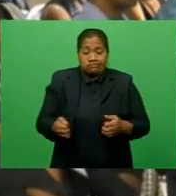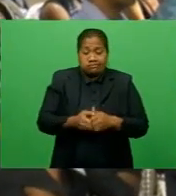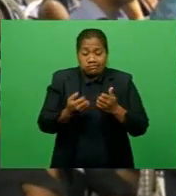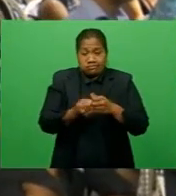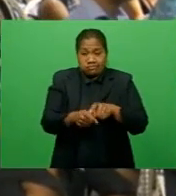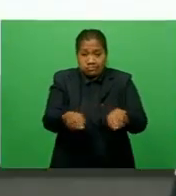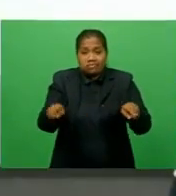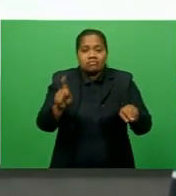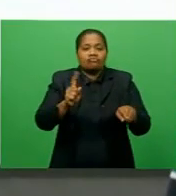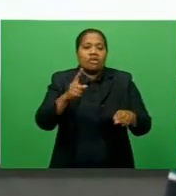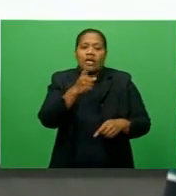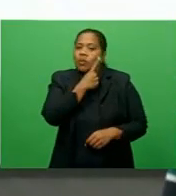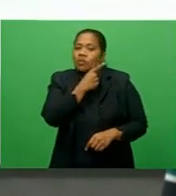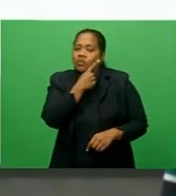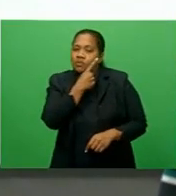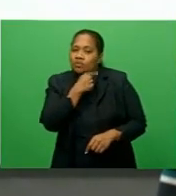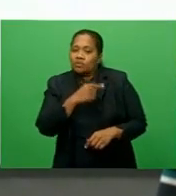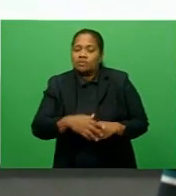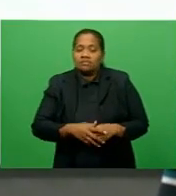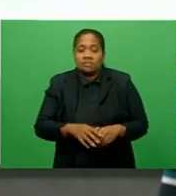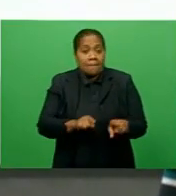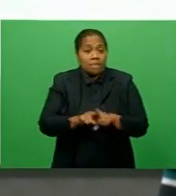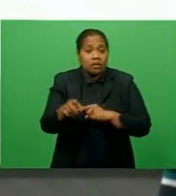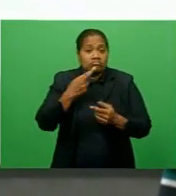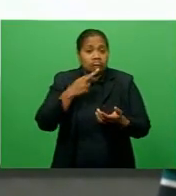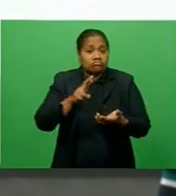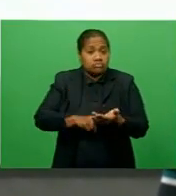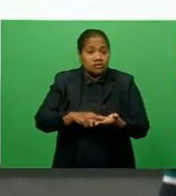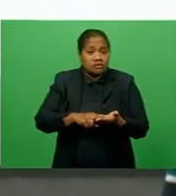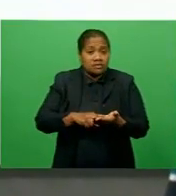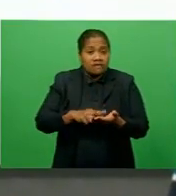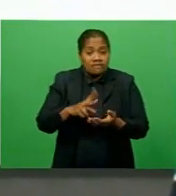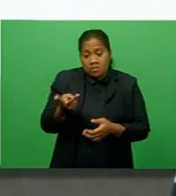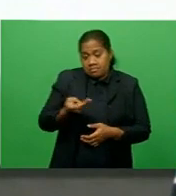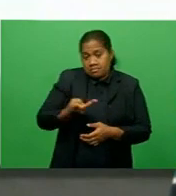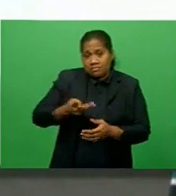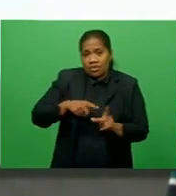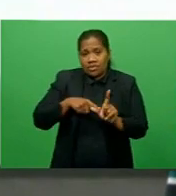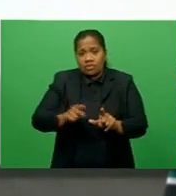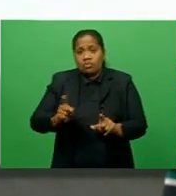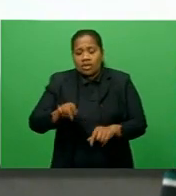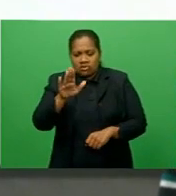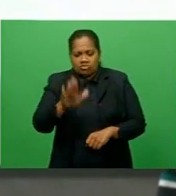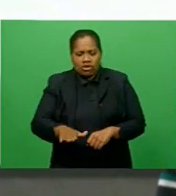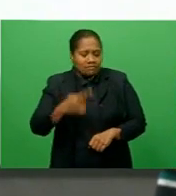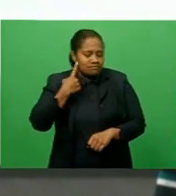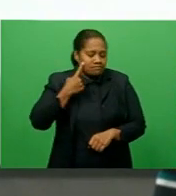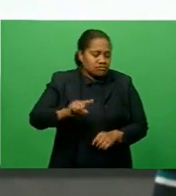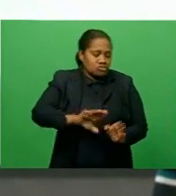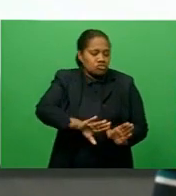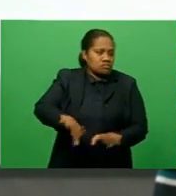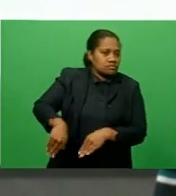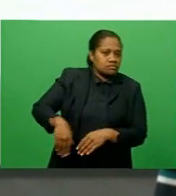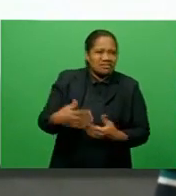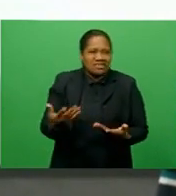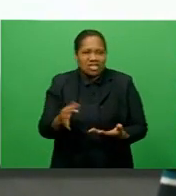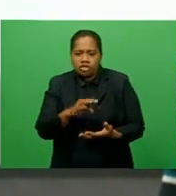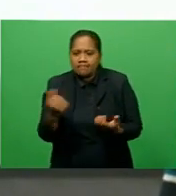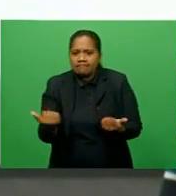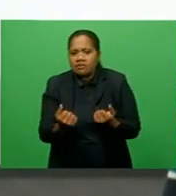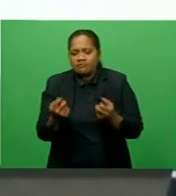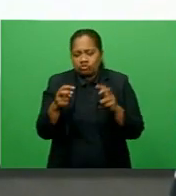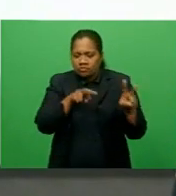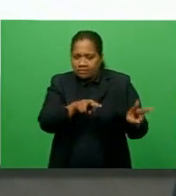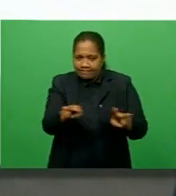are girls. The most recorded case types for both years are child neglect, lack of supervision, medical